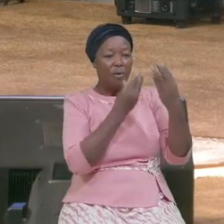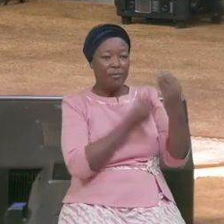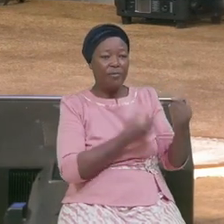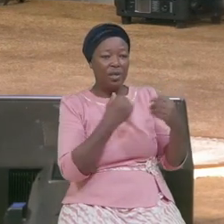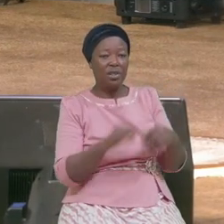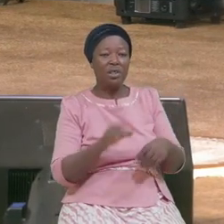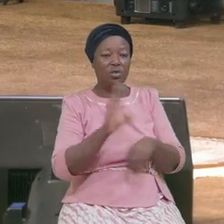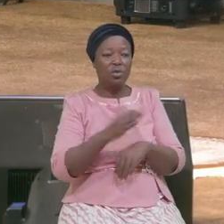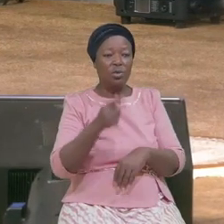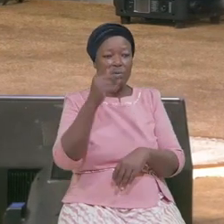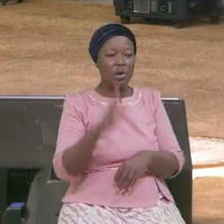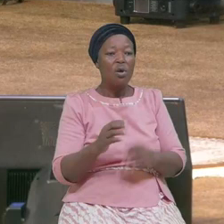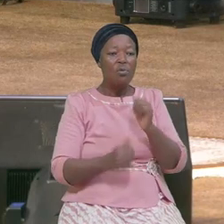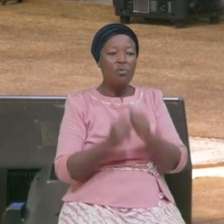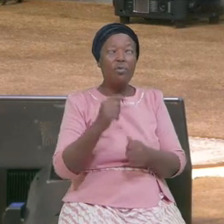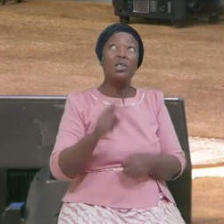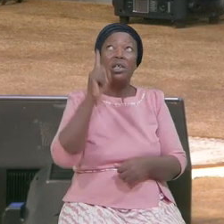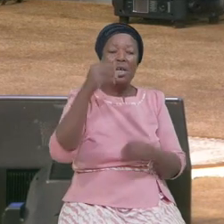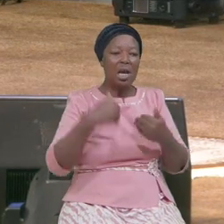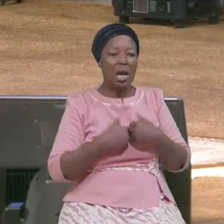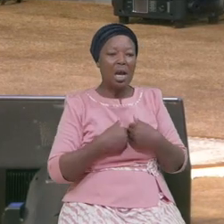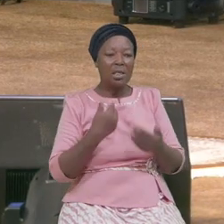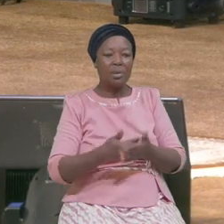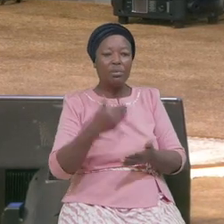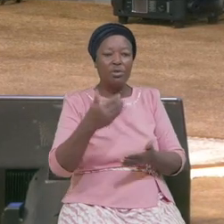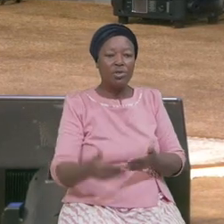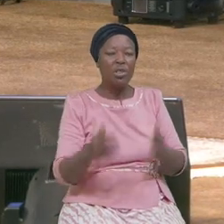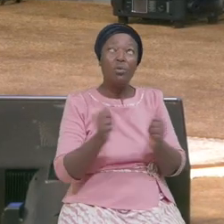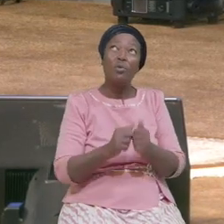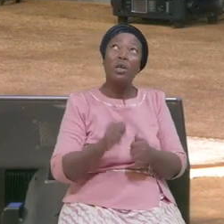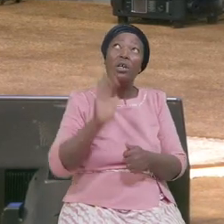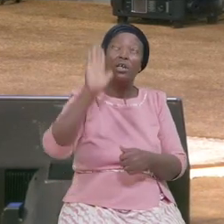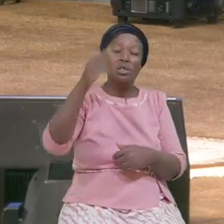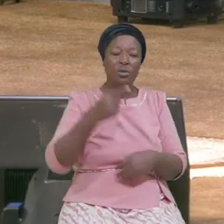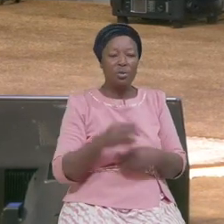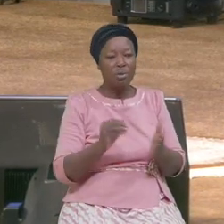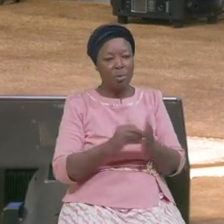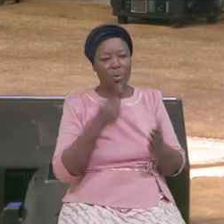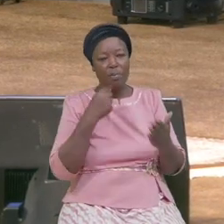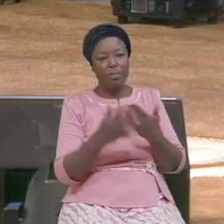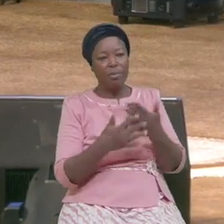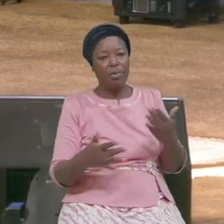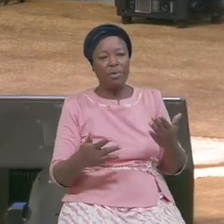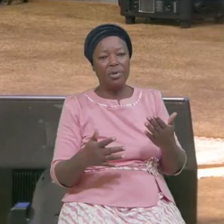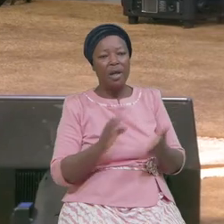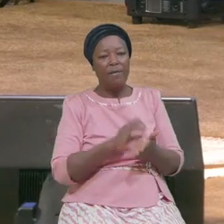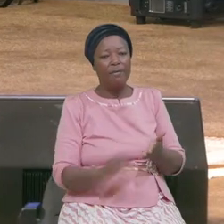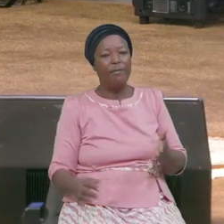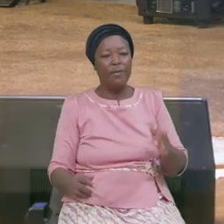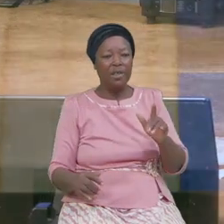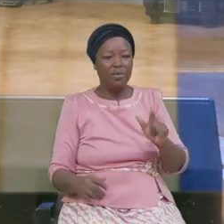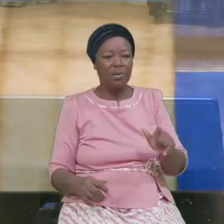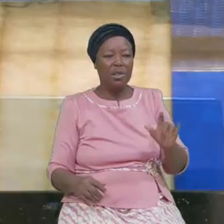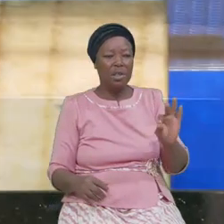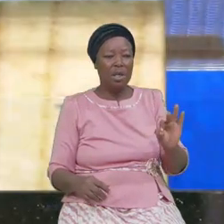church of God, which he has purchased with his own blood. Verse 29.